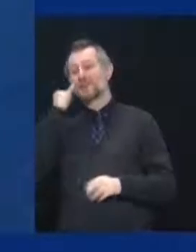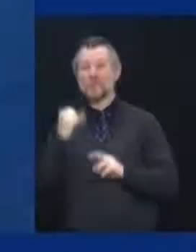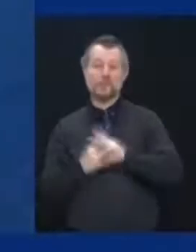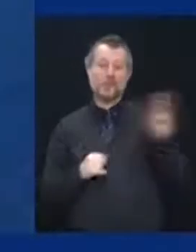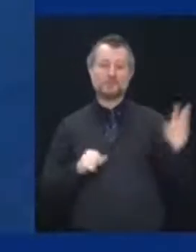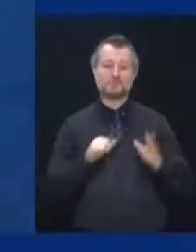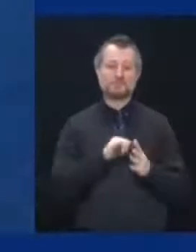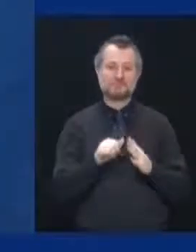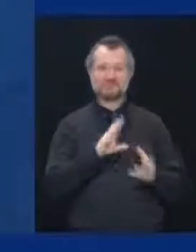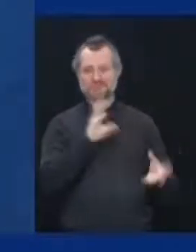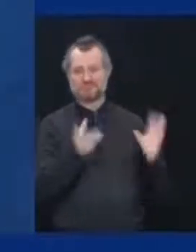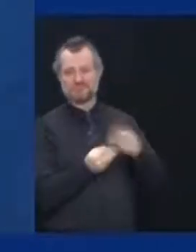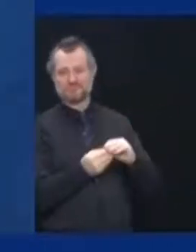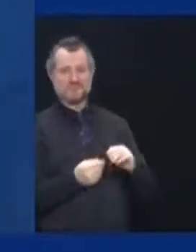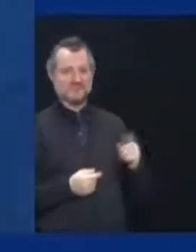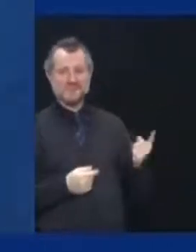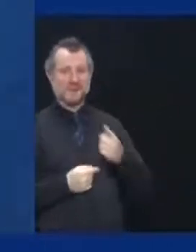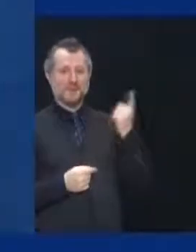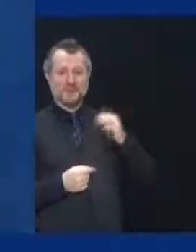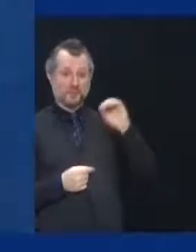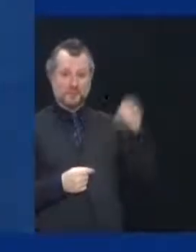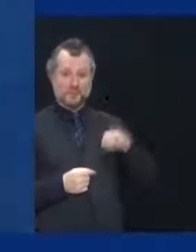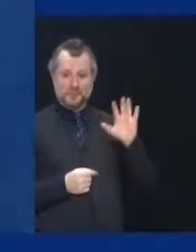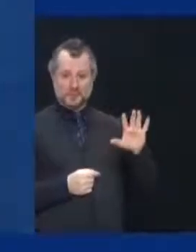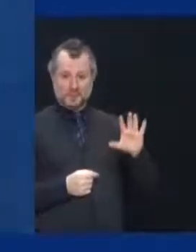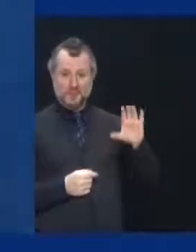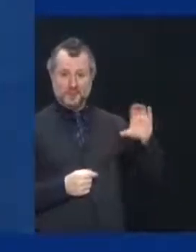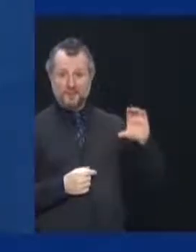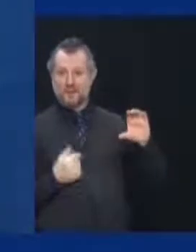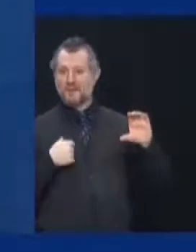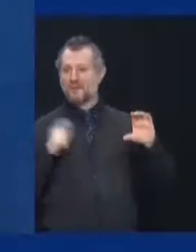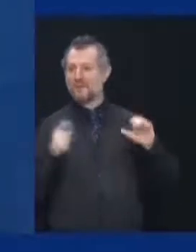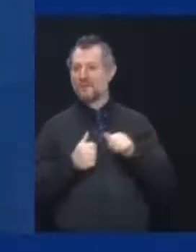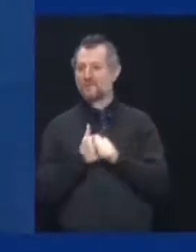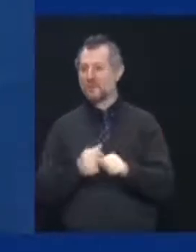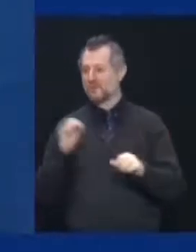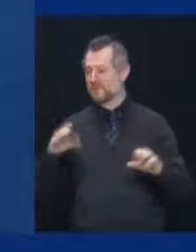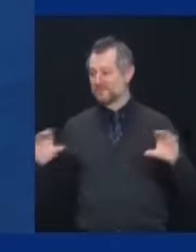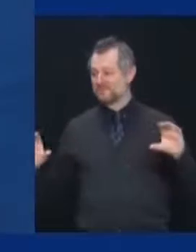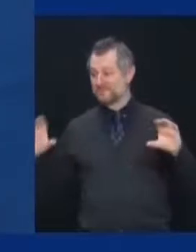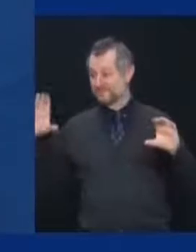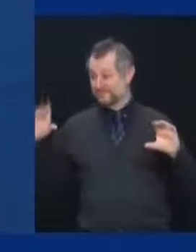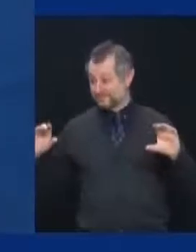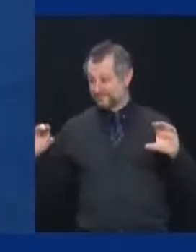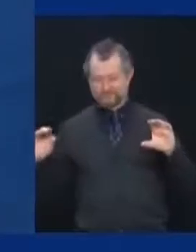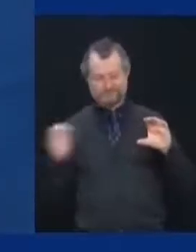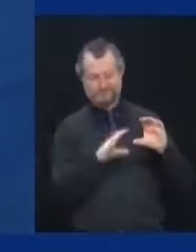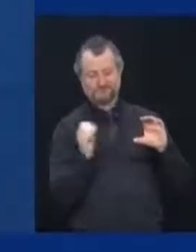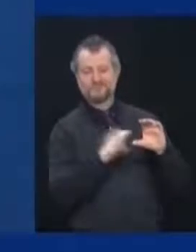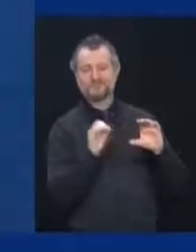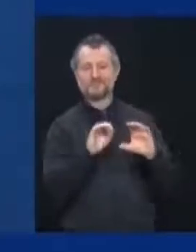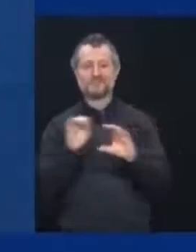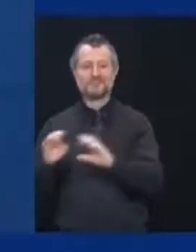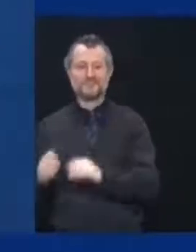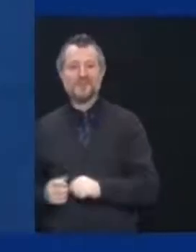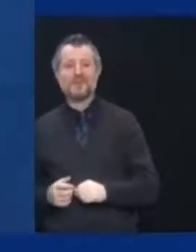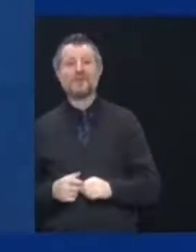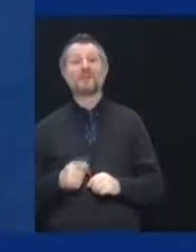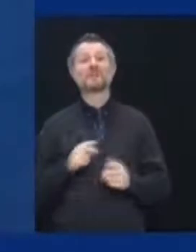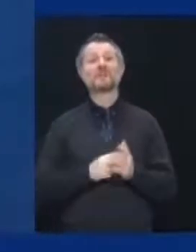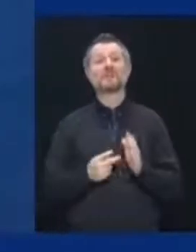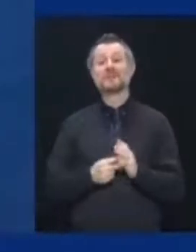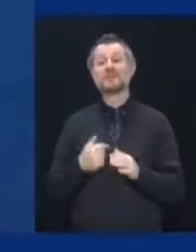of the population, Western New York region gets X percent of the dosages. We now